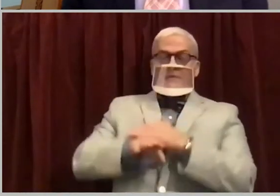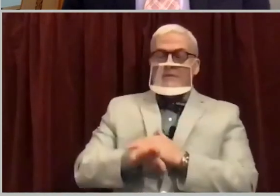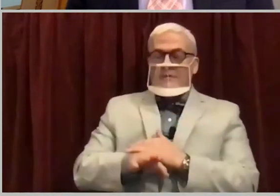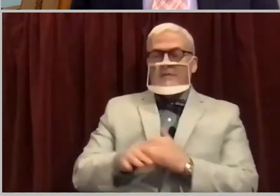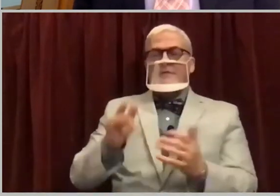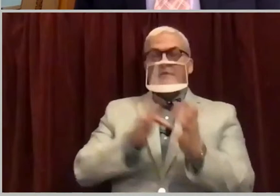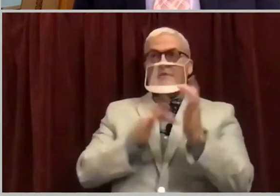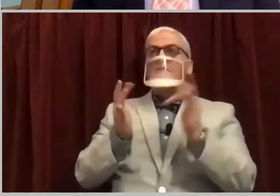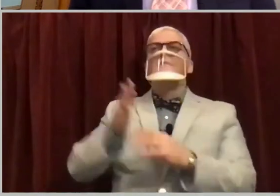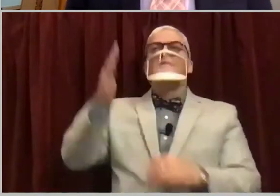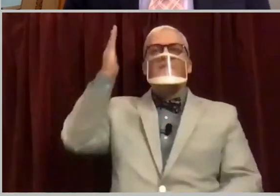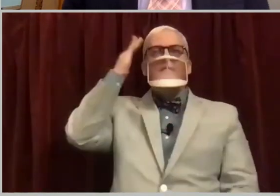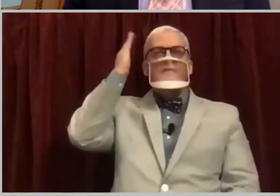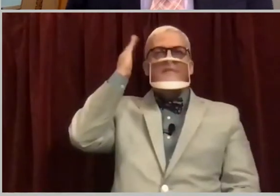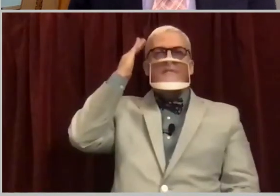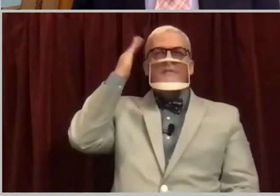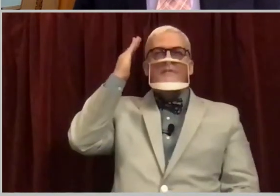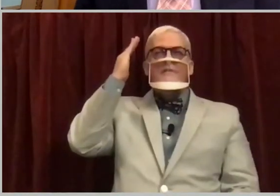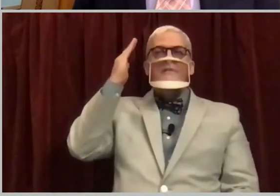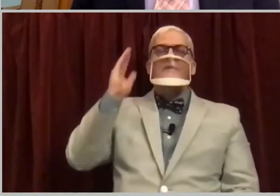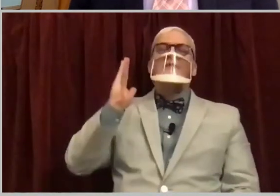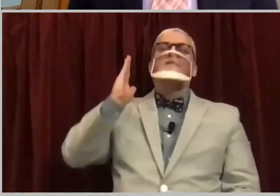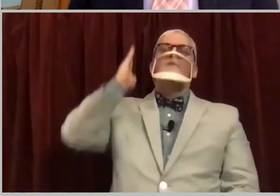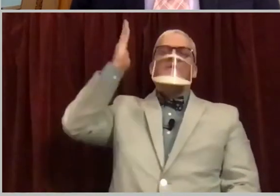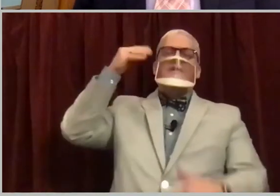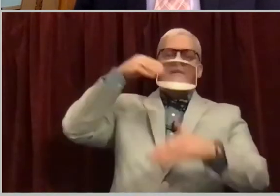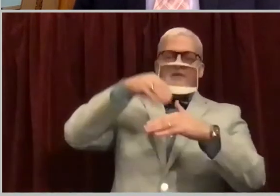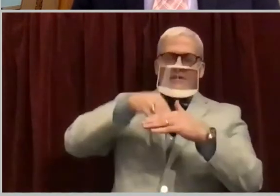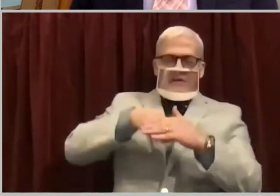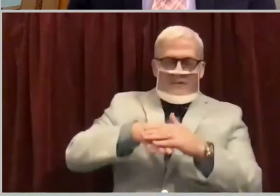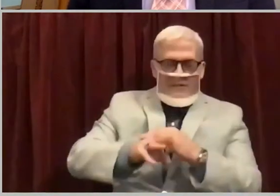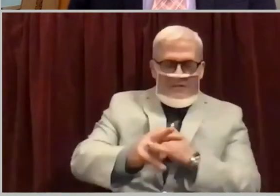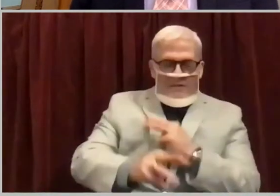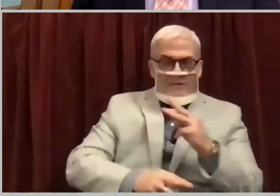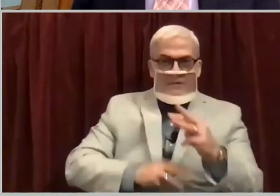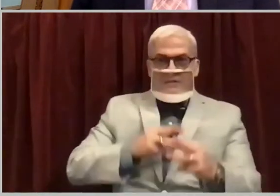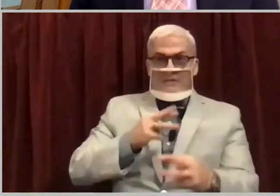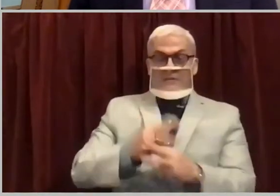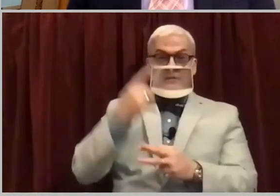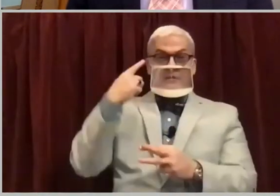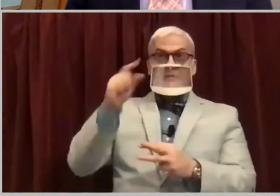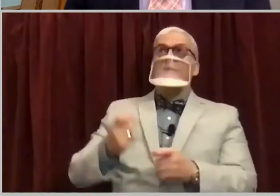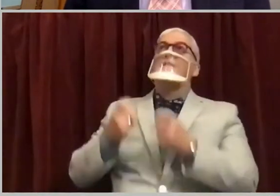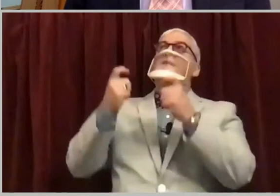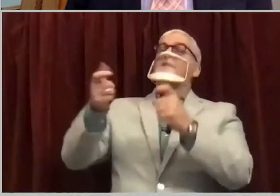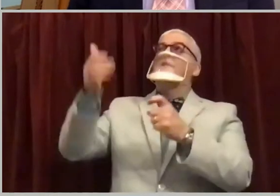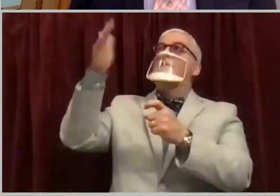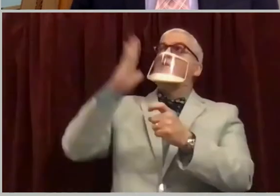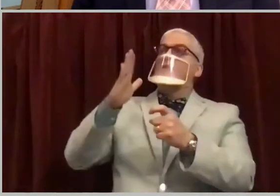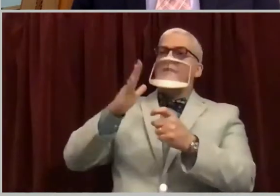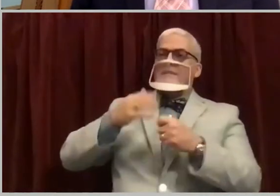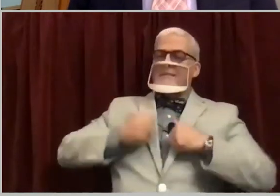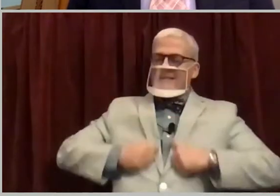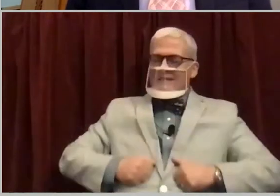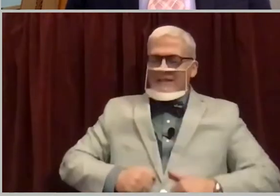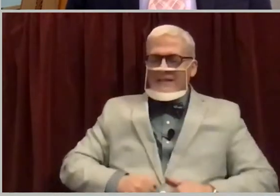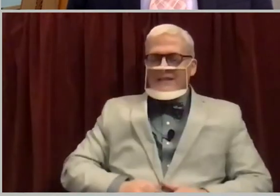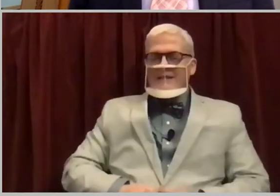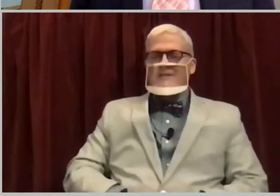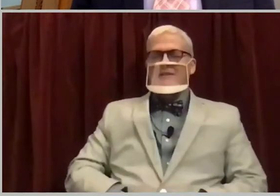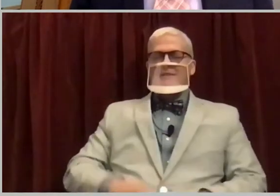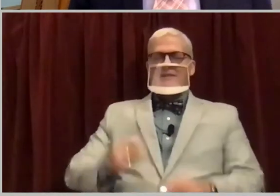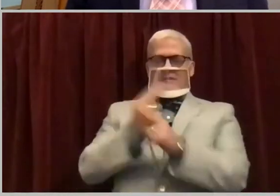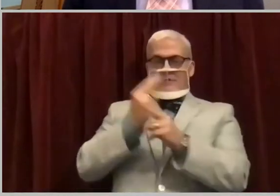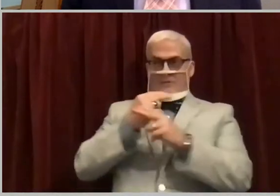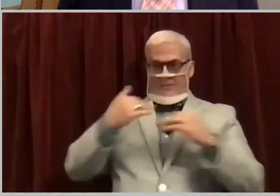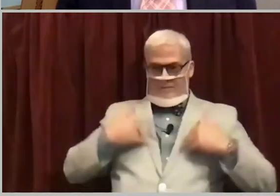Jesus knew that he was entering the world to be the final and ultimate sacrifice for sin. His body had been